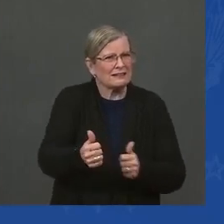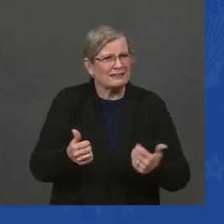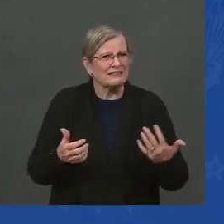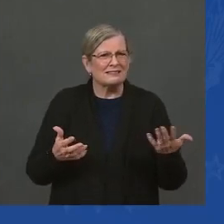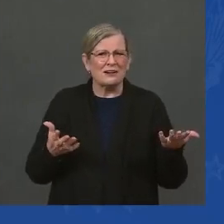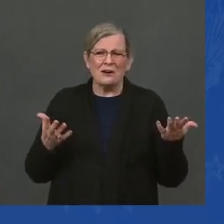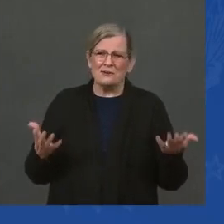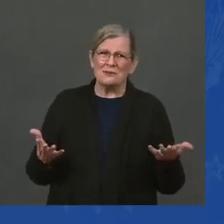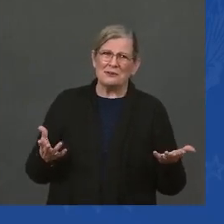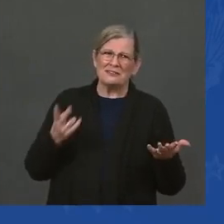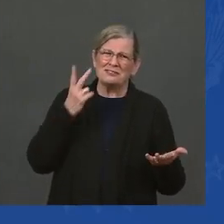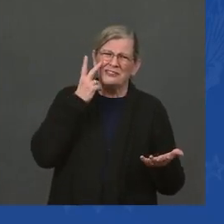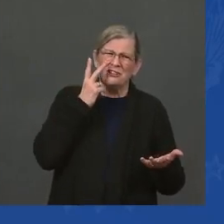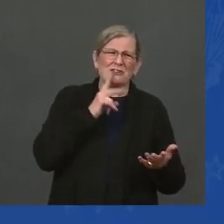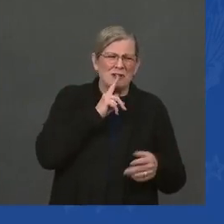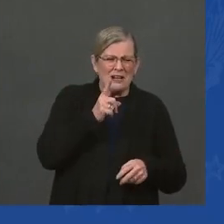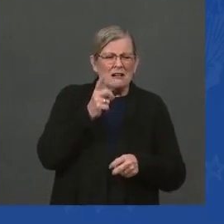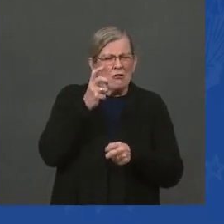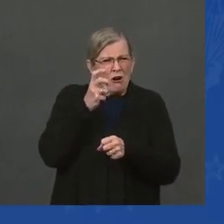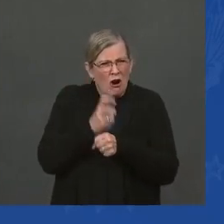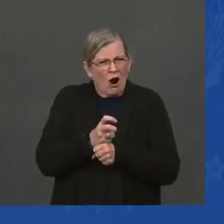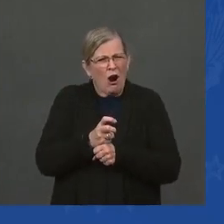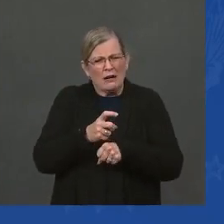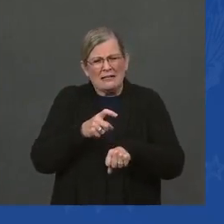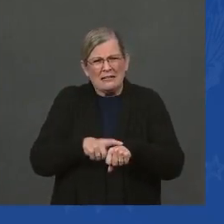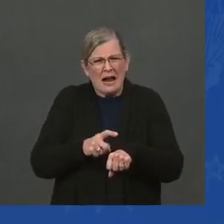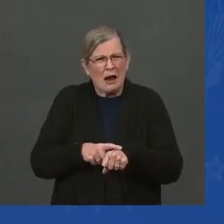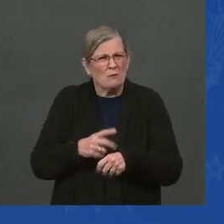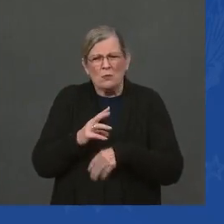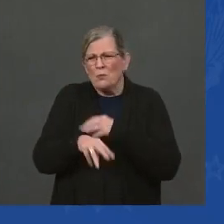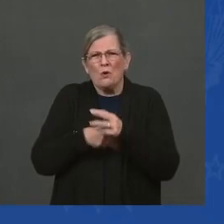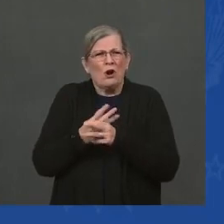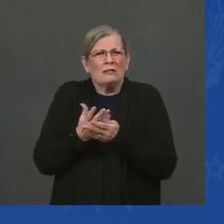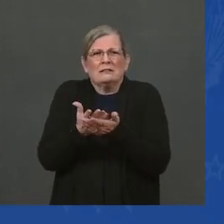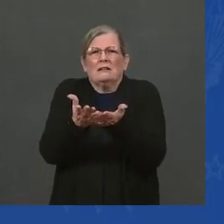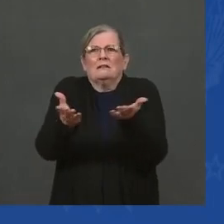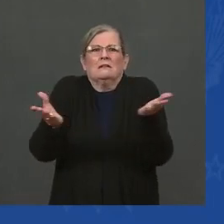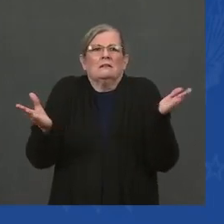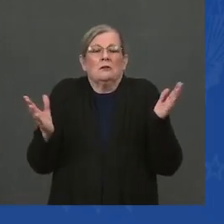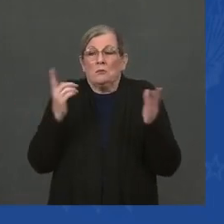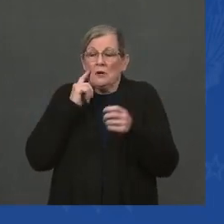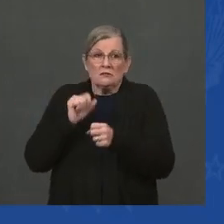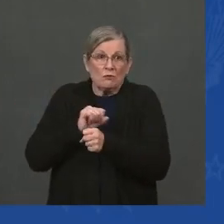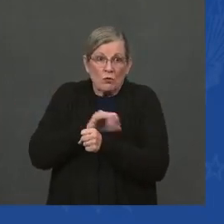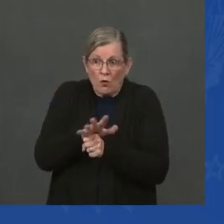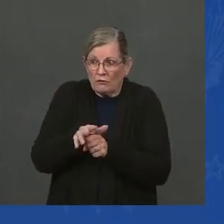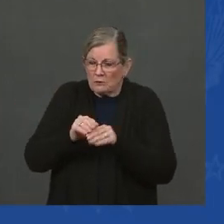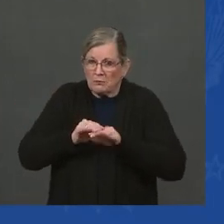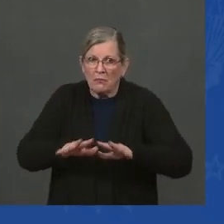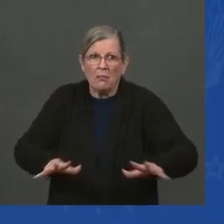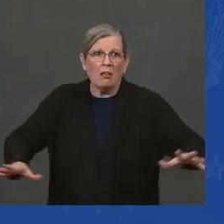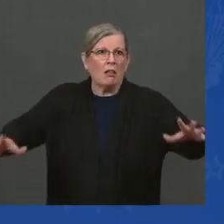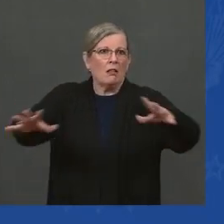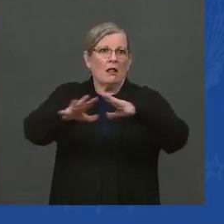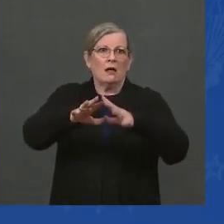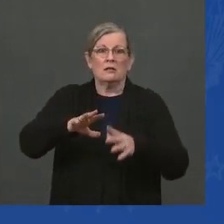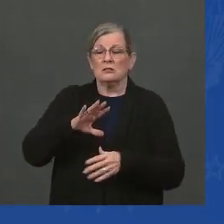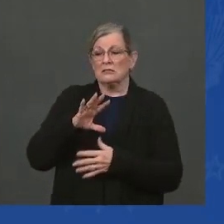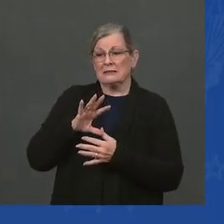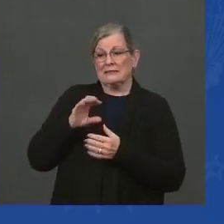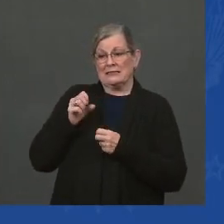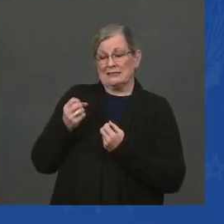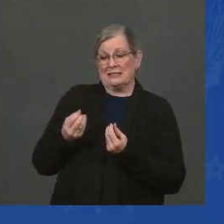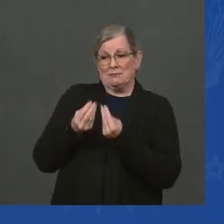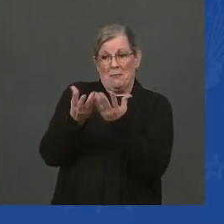time in the world because of COVID, because of supply chain consequences, because of the environment and all